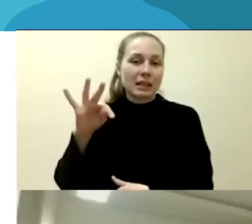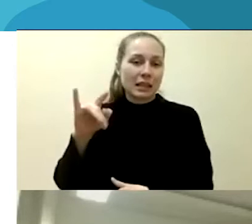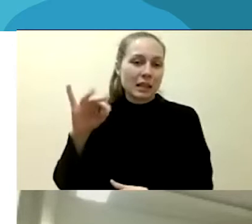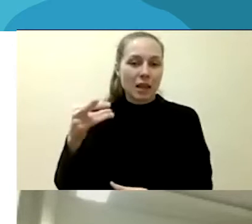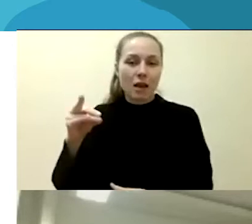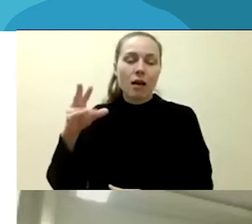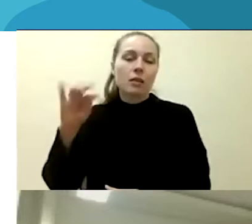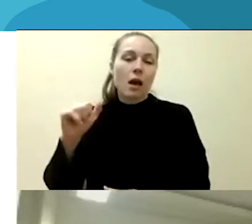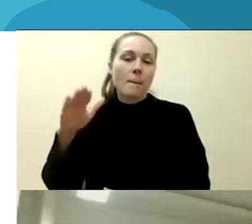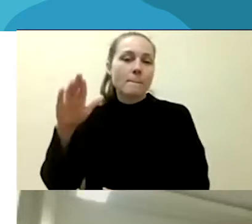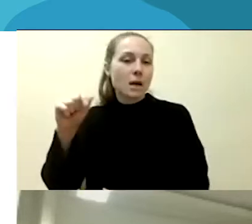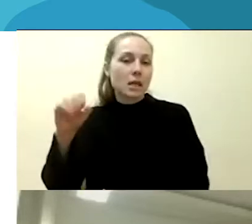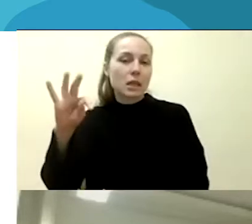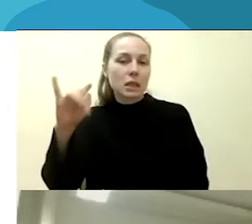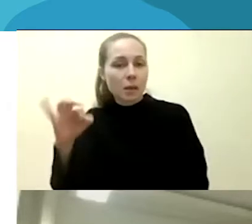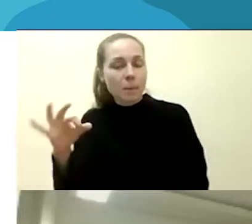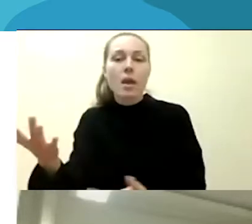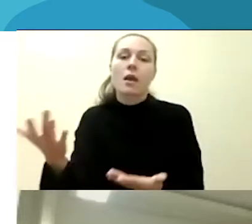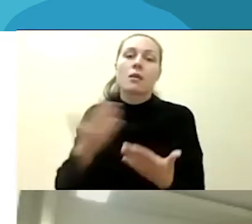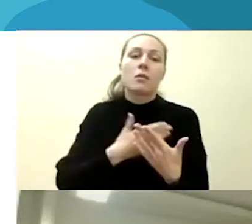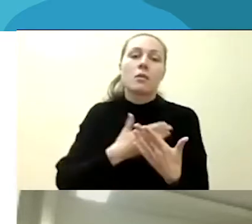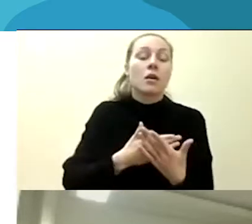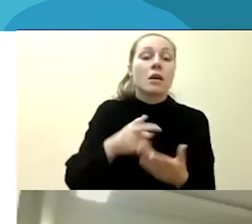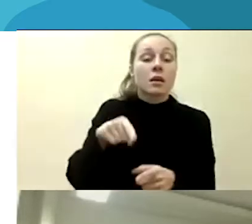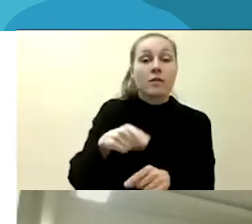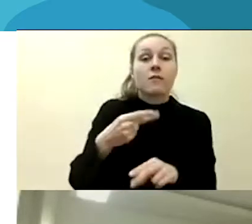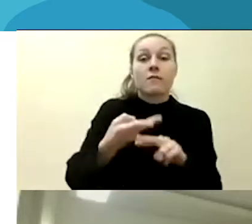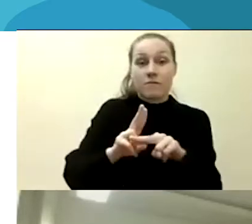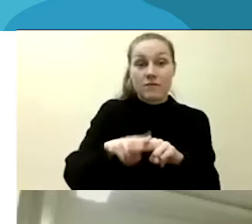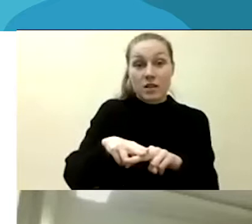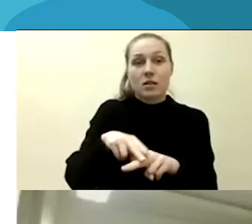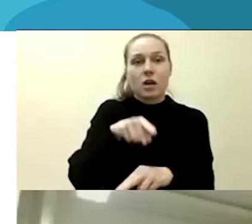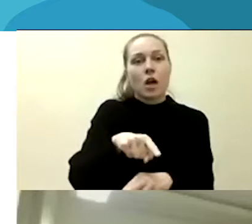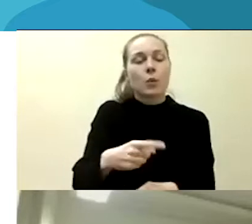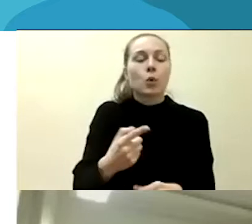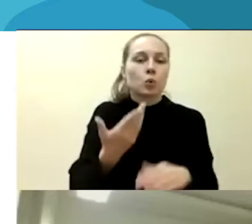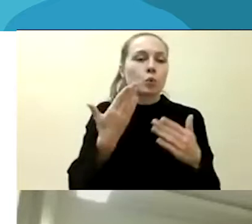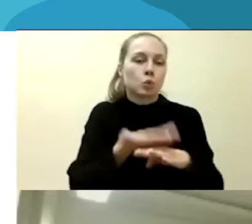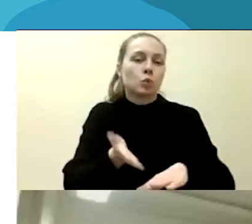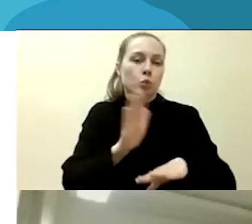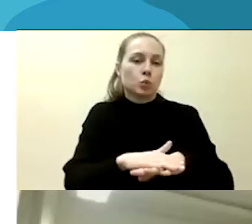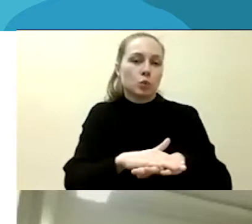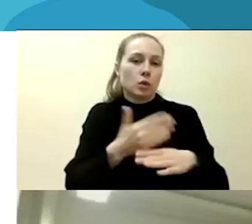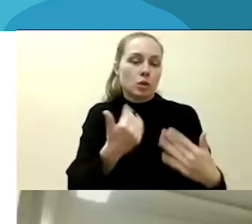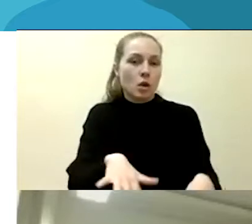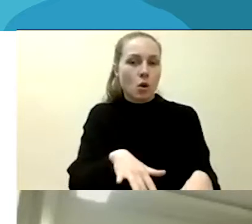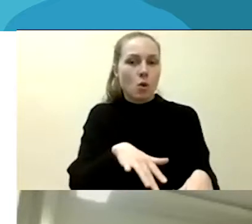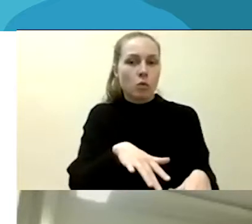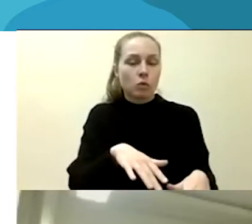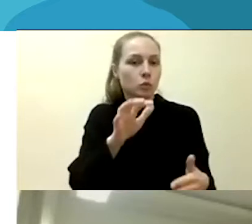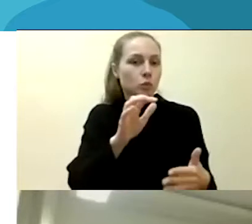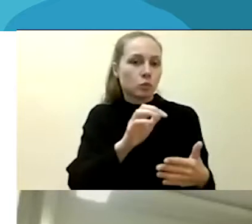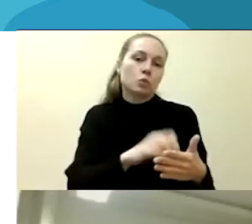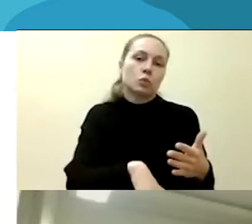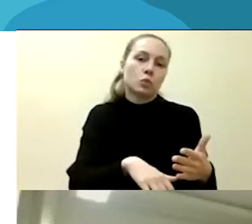investigations focus on the investigations. But from the beginning, 2007, 2015, it was only in